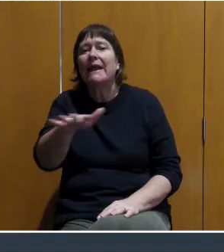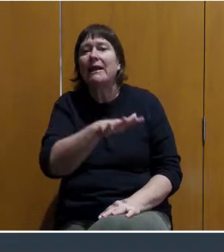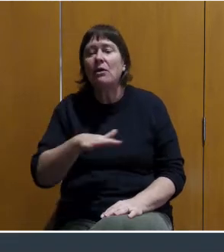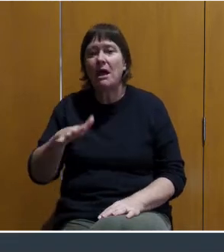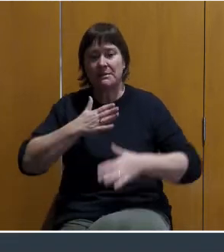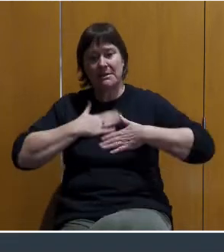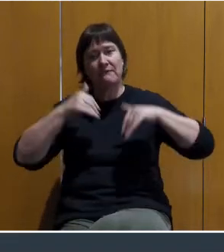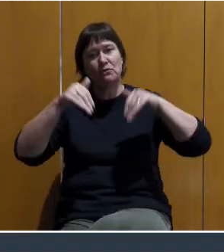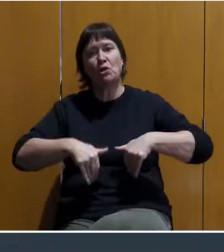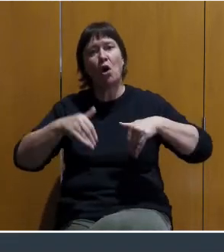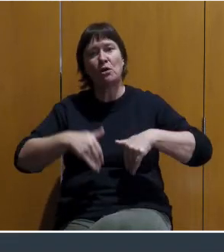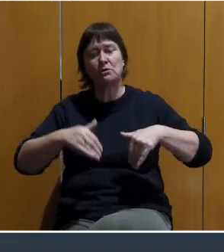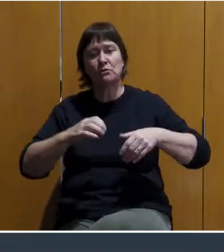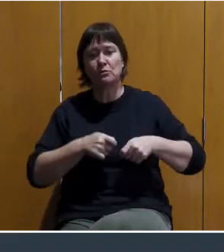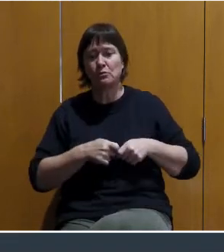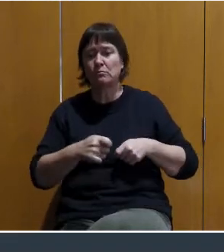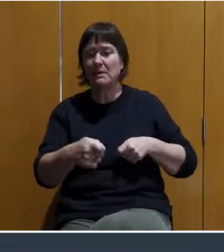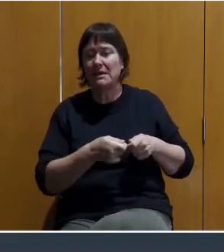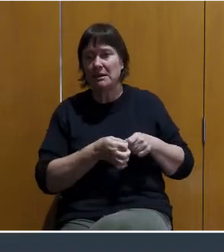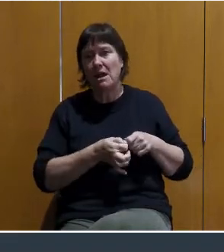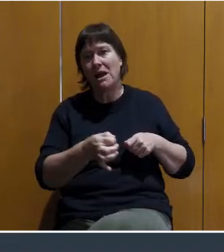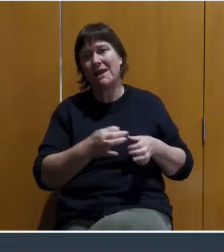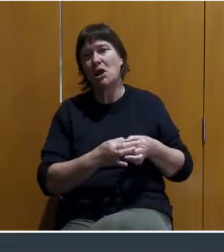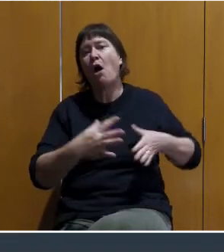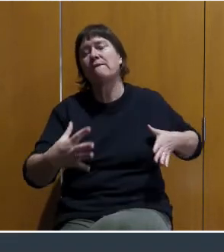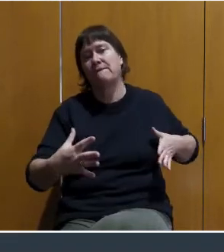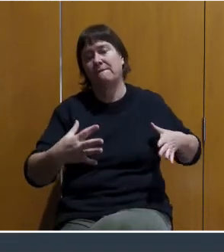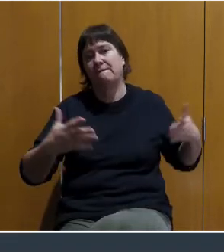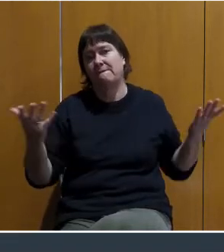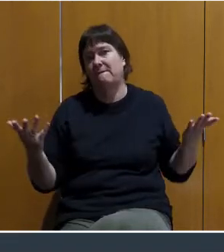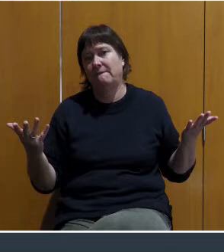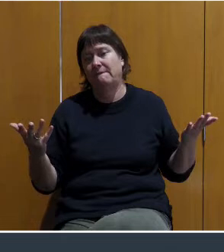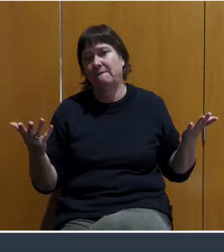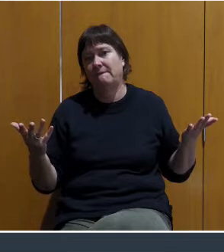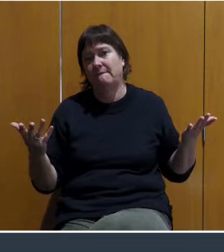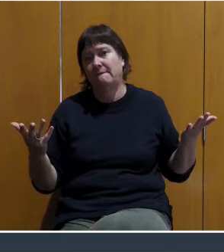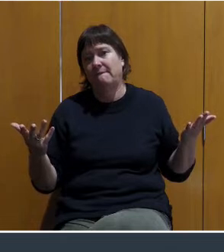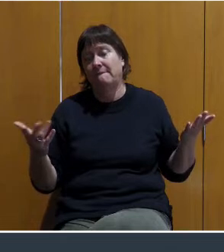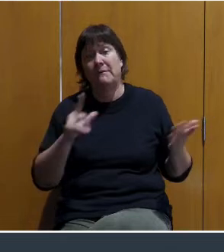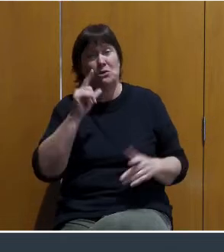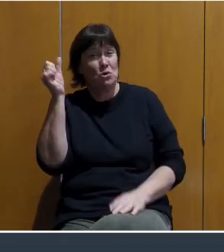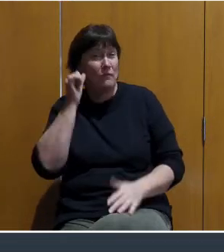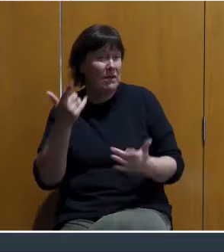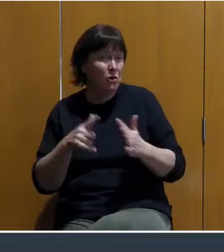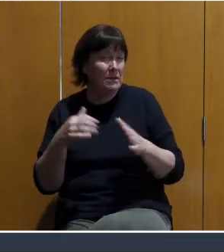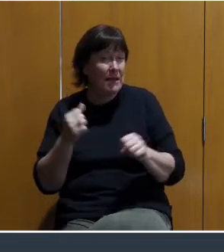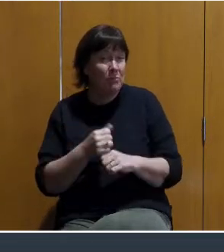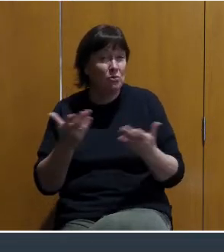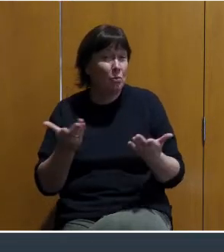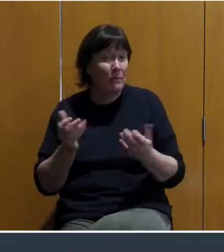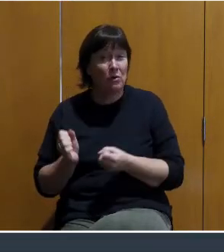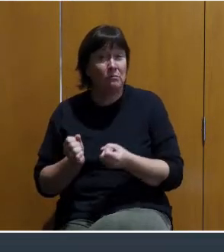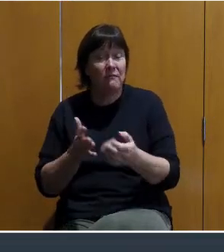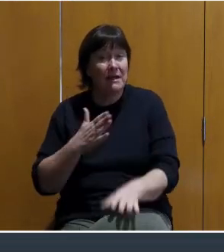have you had any great examples or can see any great examples that maybe we're missing of where we could provide